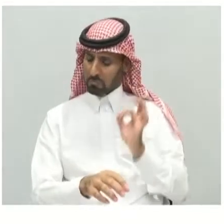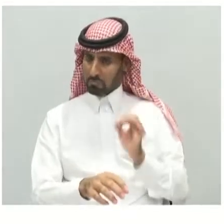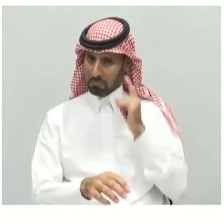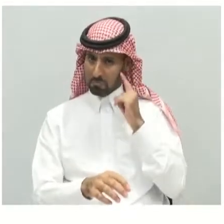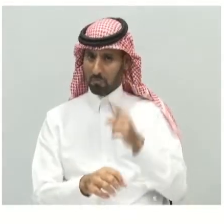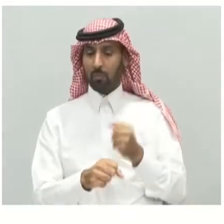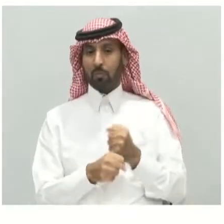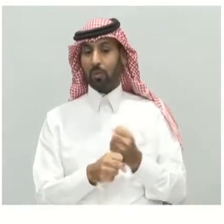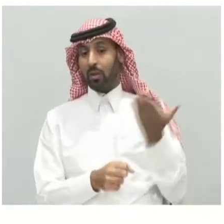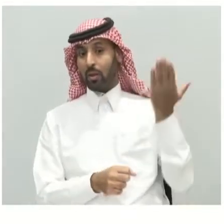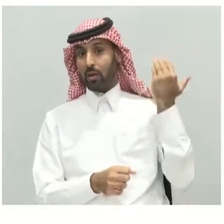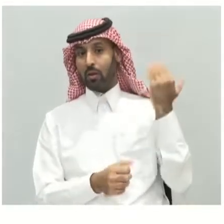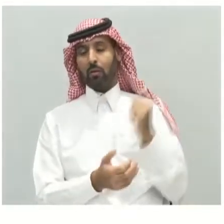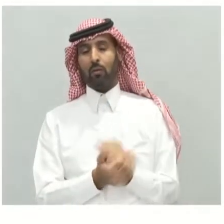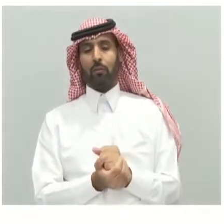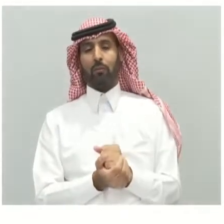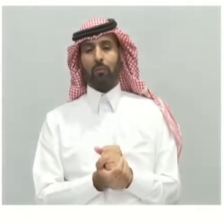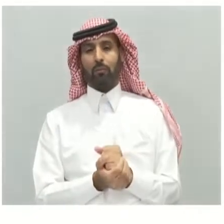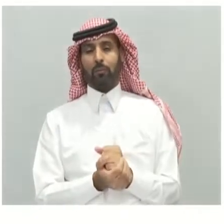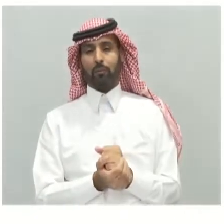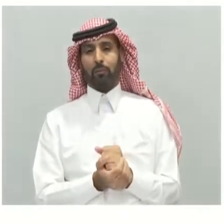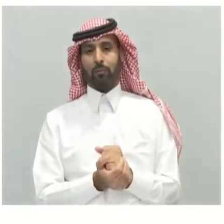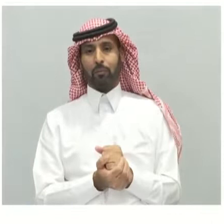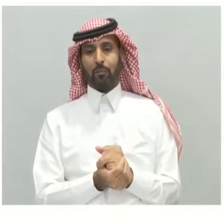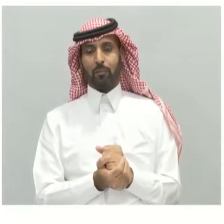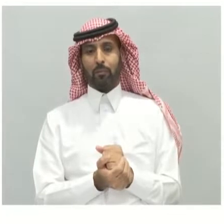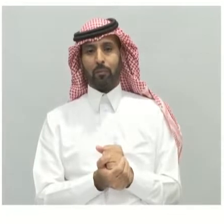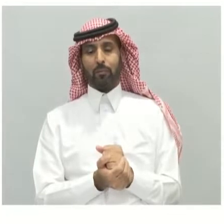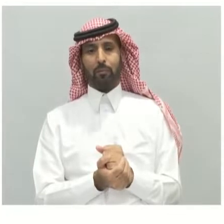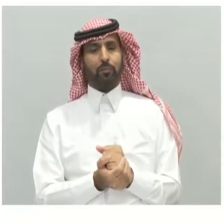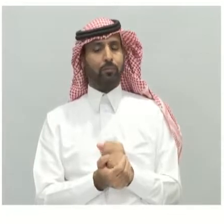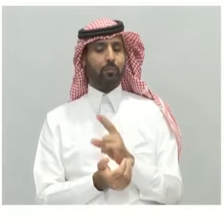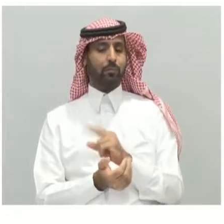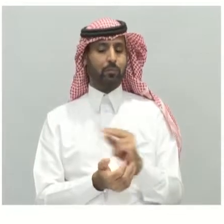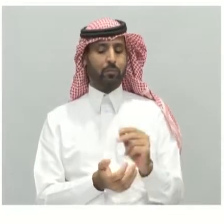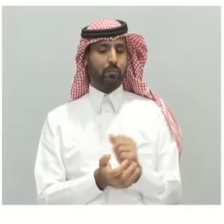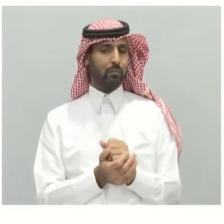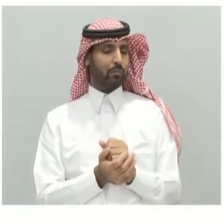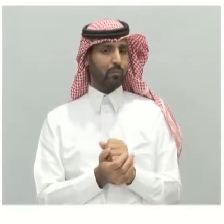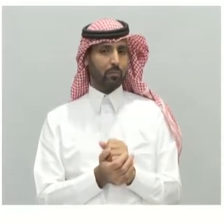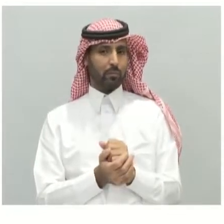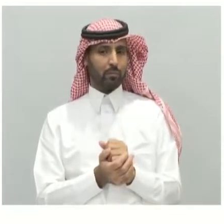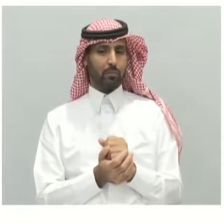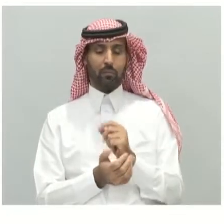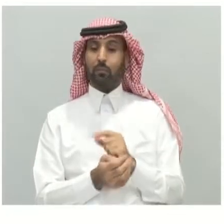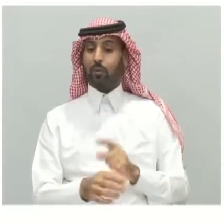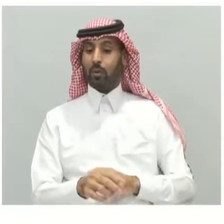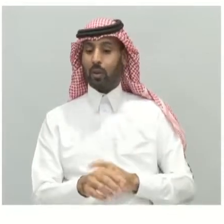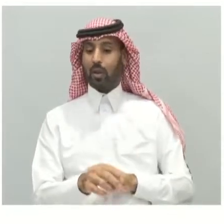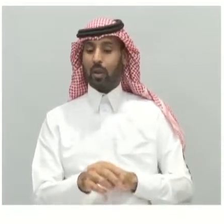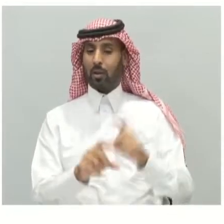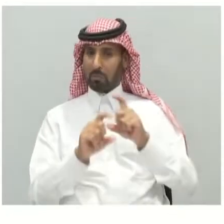it's yesterday, not before, okay? So we have some common time